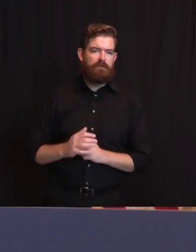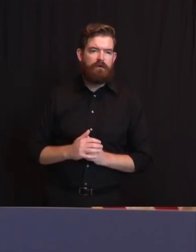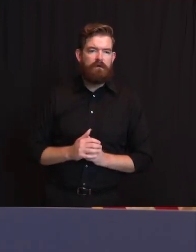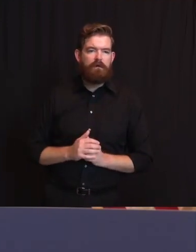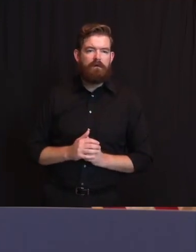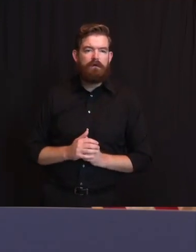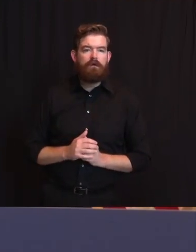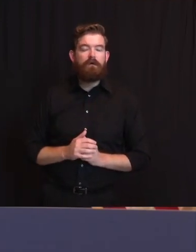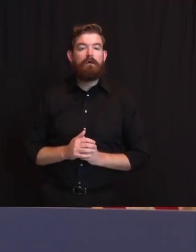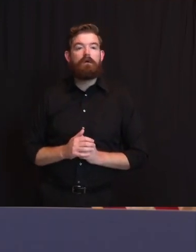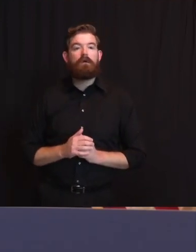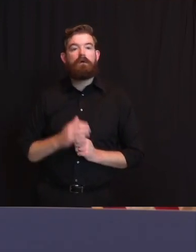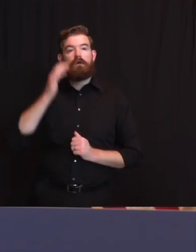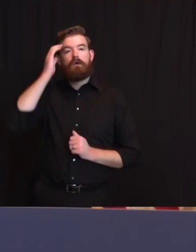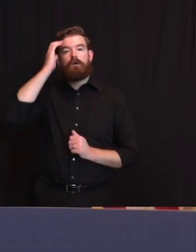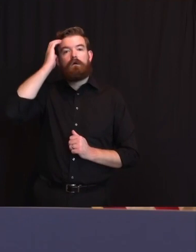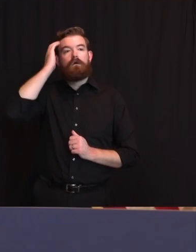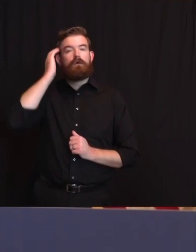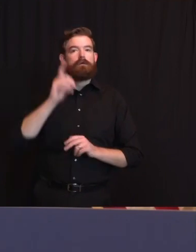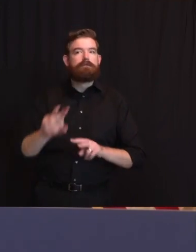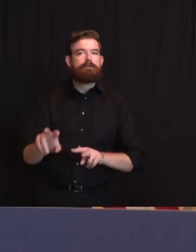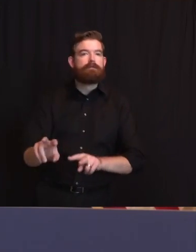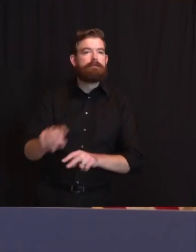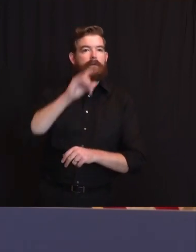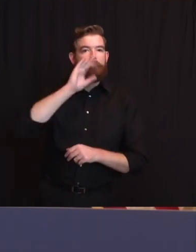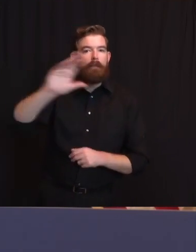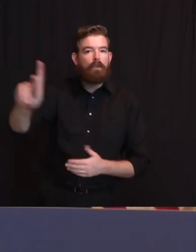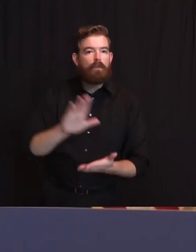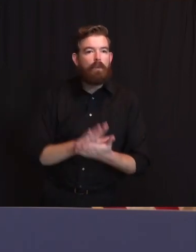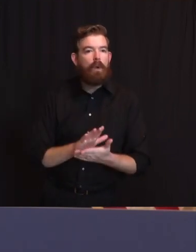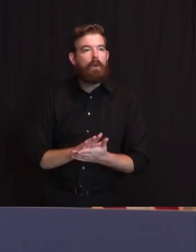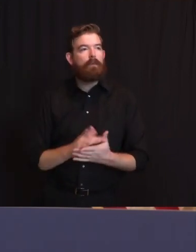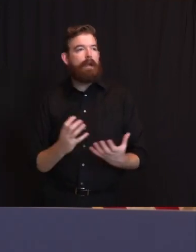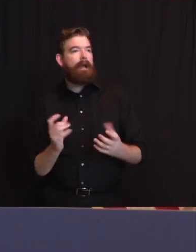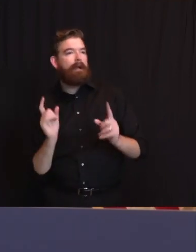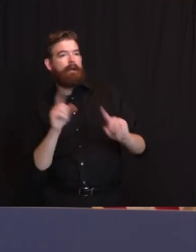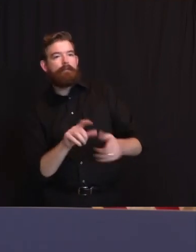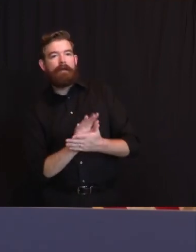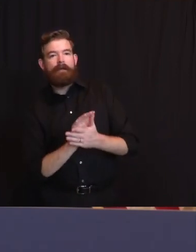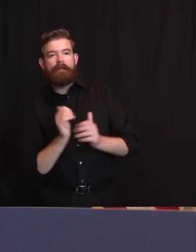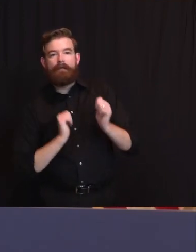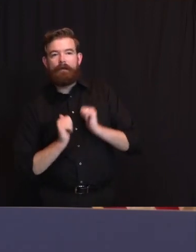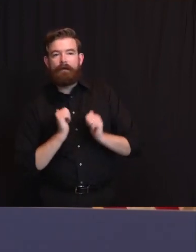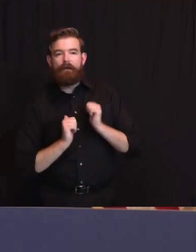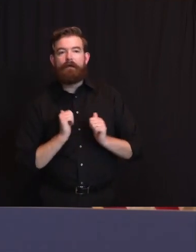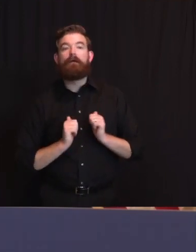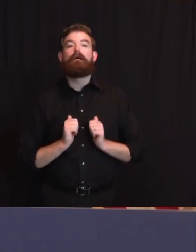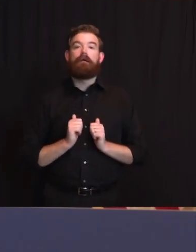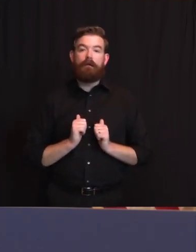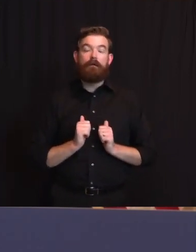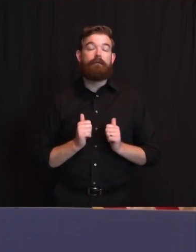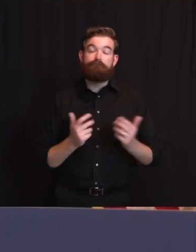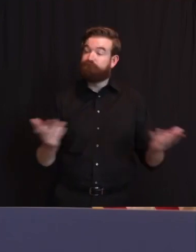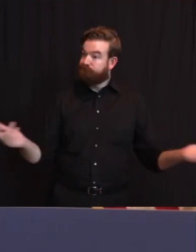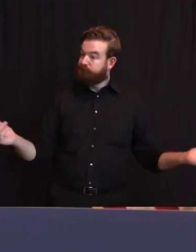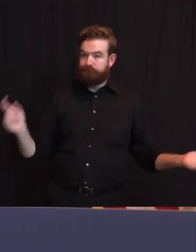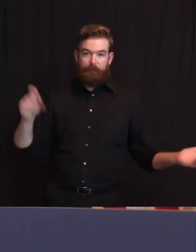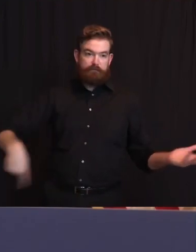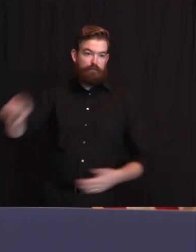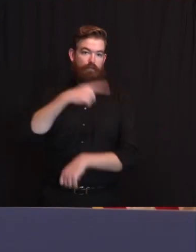enjoying everyday life depends on all of us working together to stay safe. It starts with answering the call from